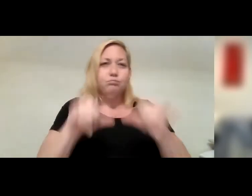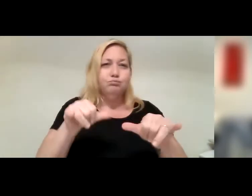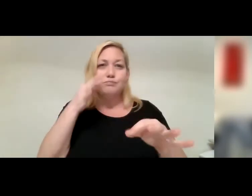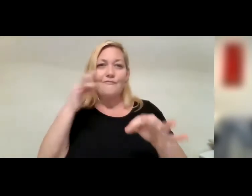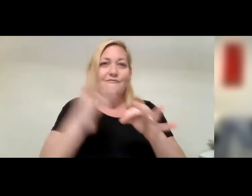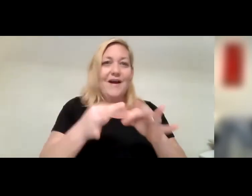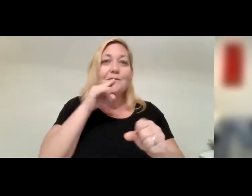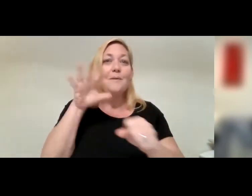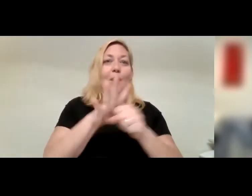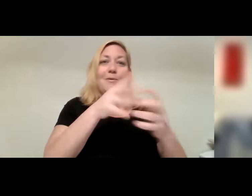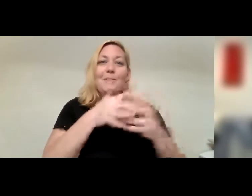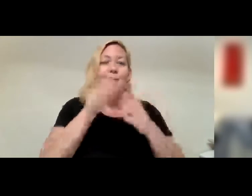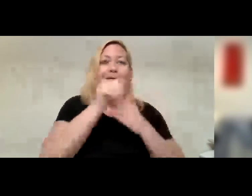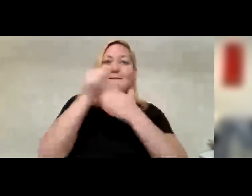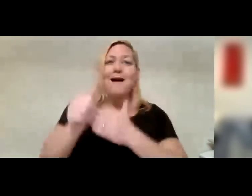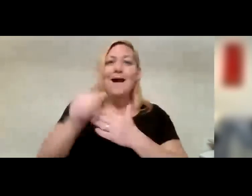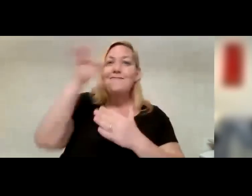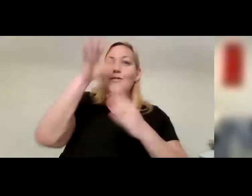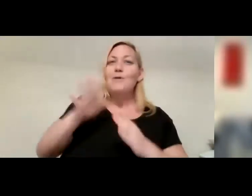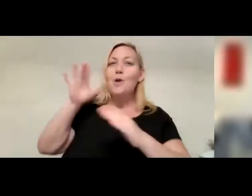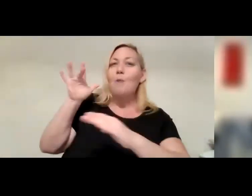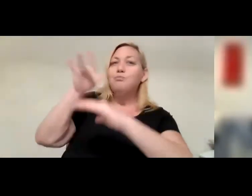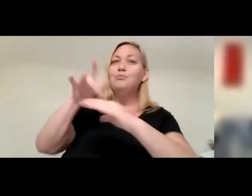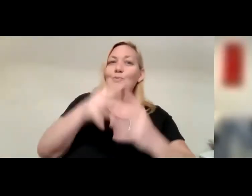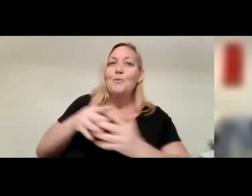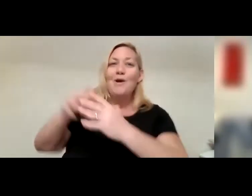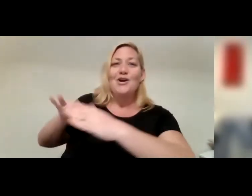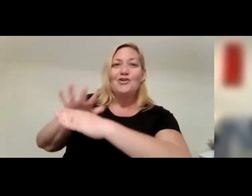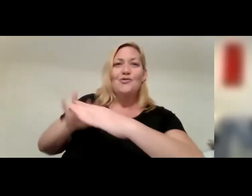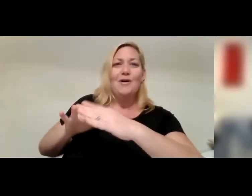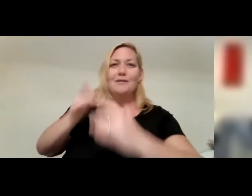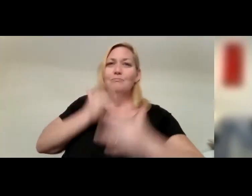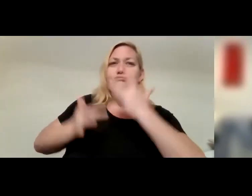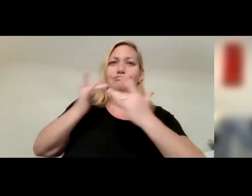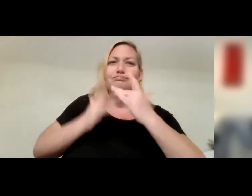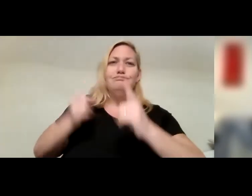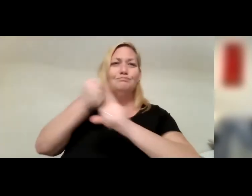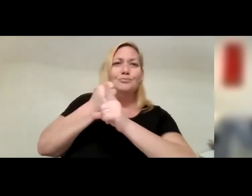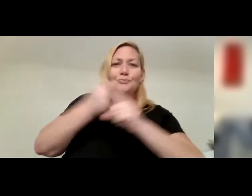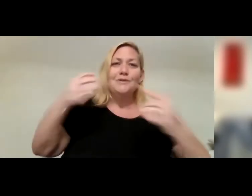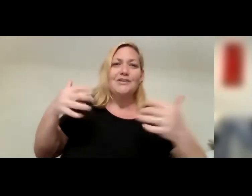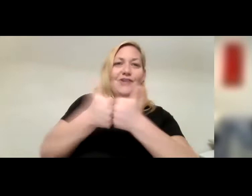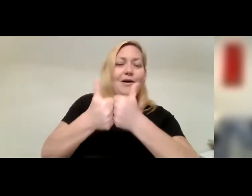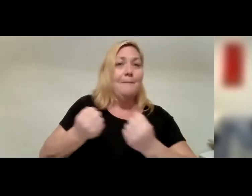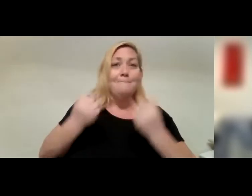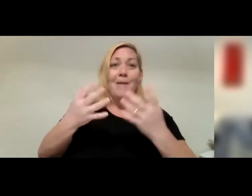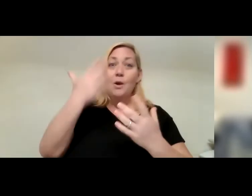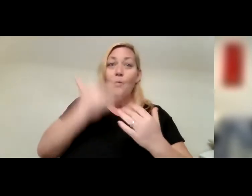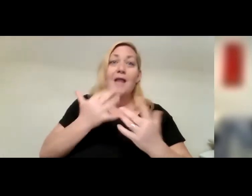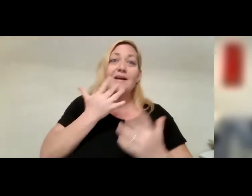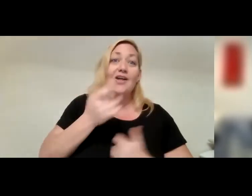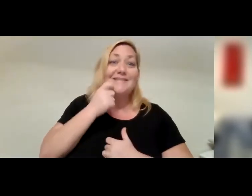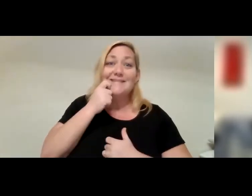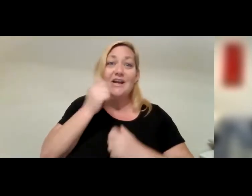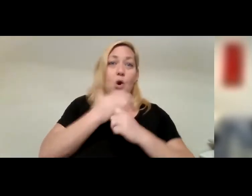of America that guided Filipinos to America's shores, despite suffering setbacks and challenges, many because of the color of their skin or